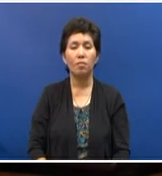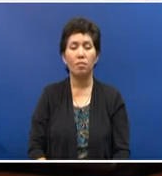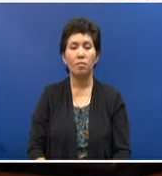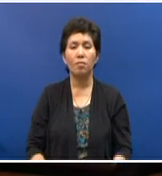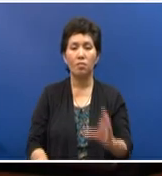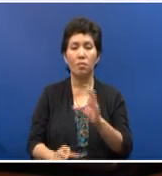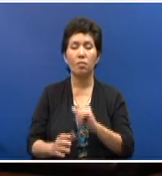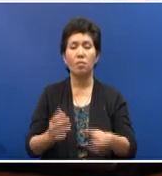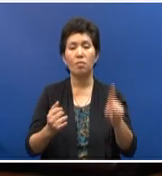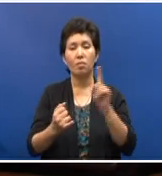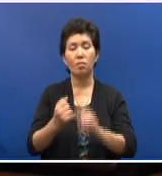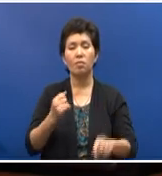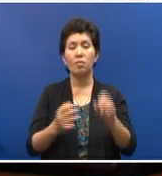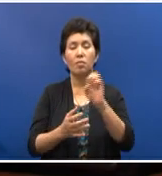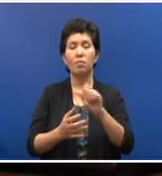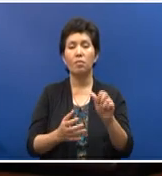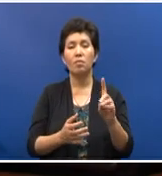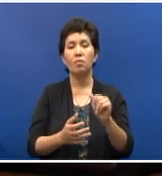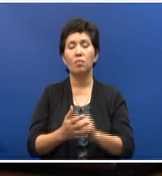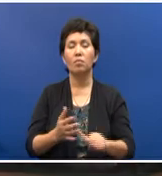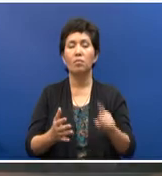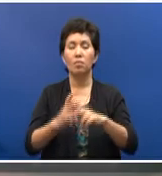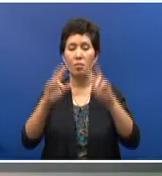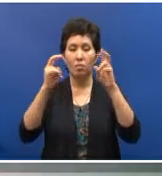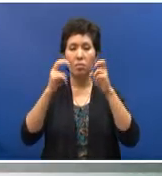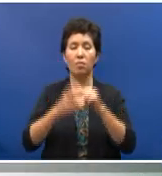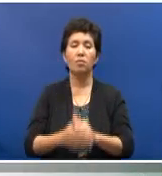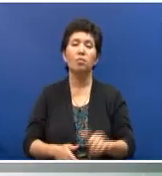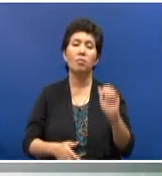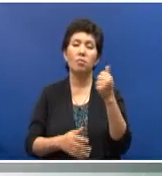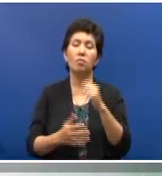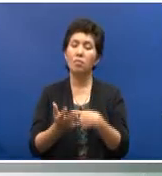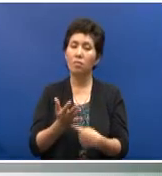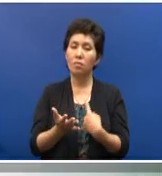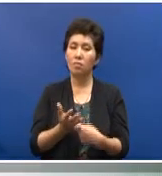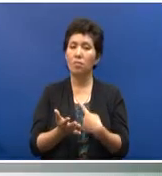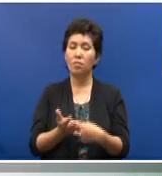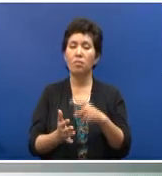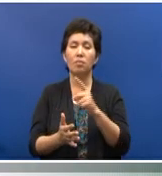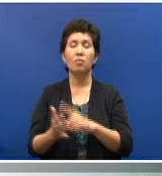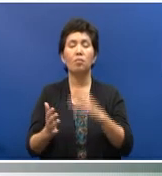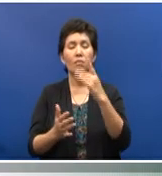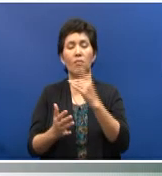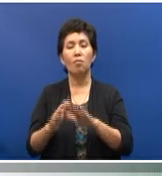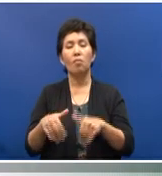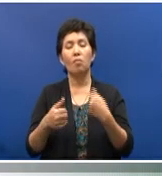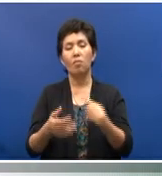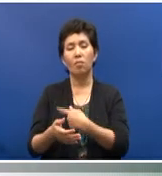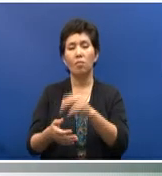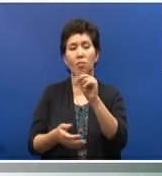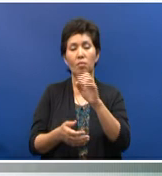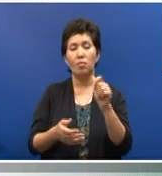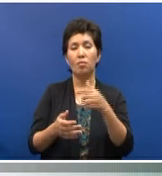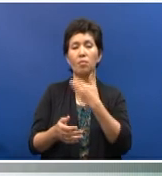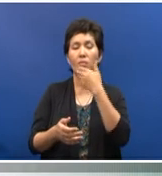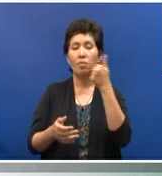Okay, so by the end of this topic 10, you need to be able to discuss how we can know ourselves, okay, better